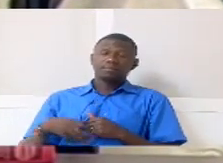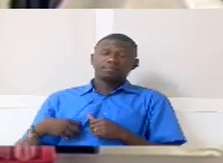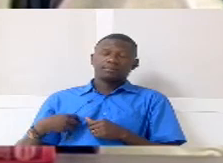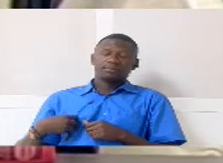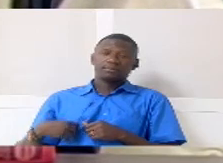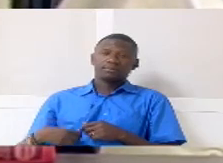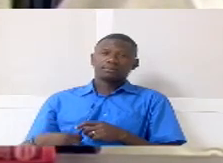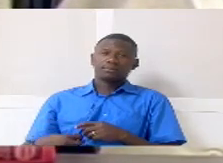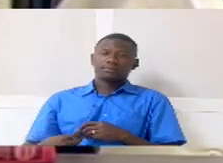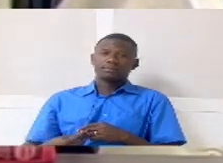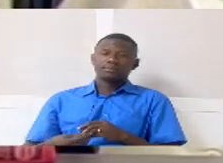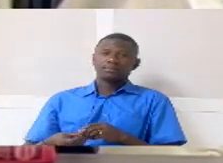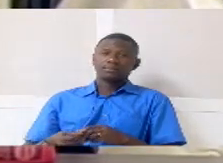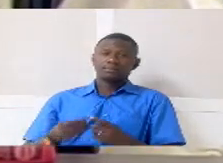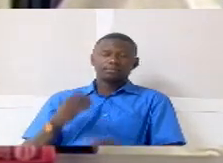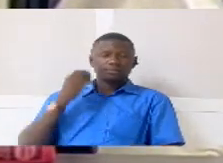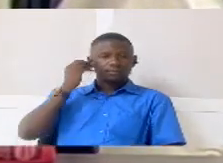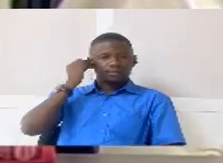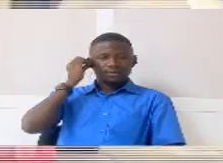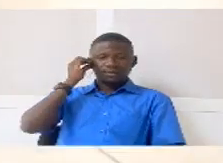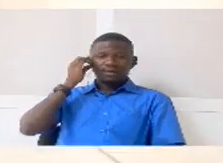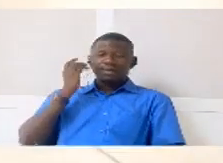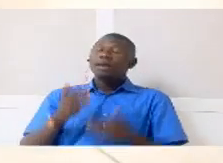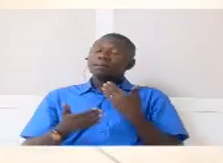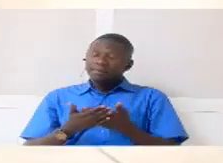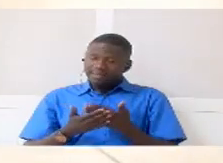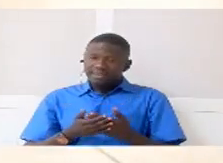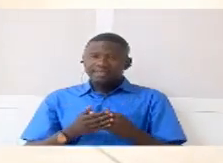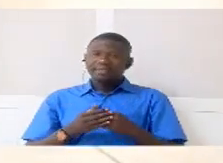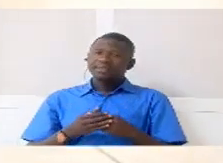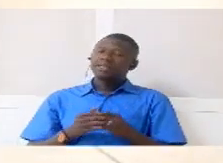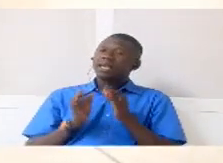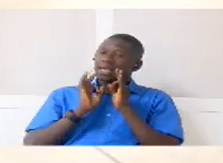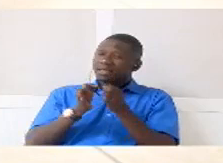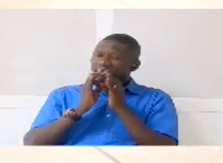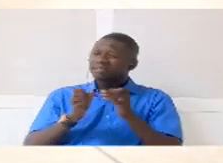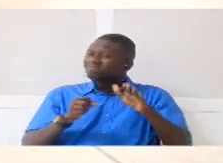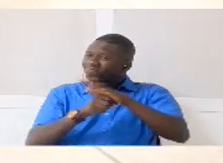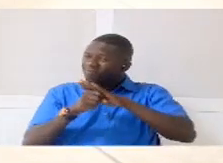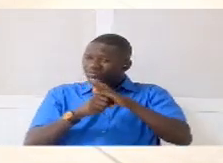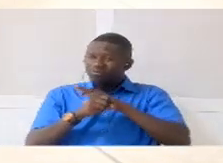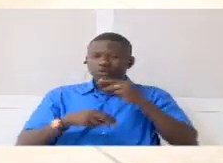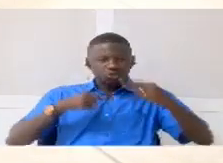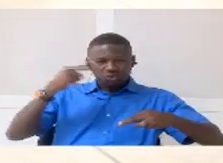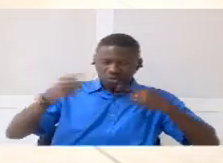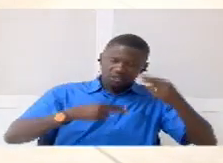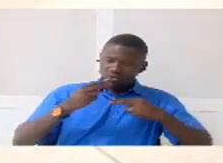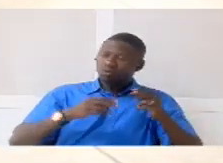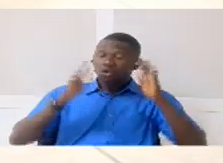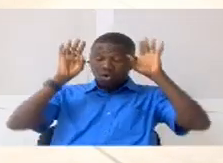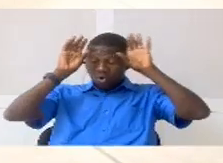laftale yoto senian di. Explain the full story so that we can all have a good understanding of what